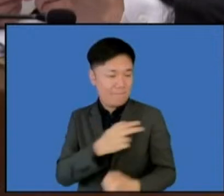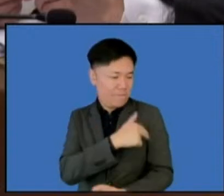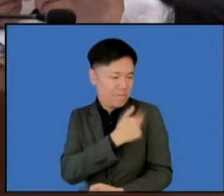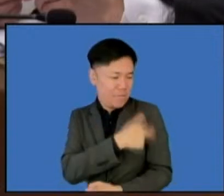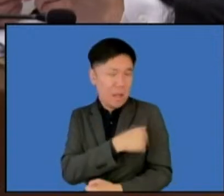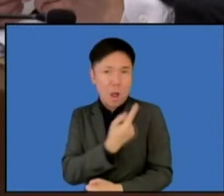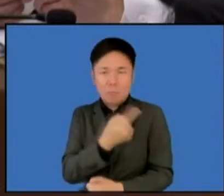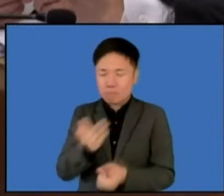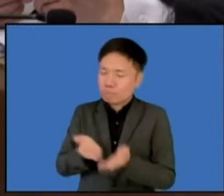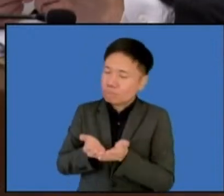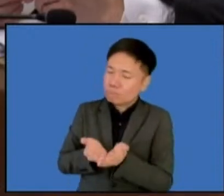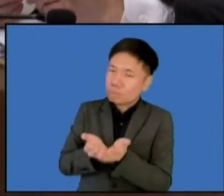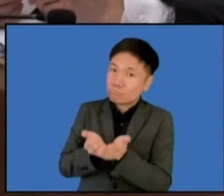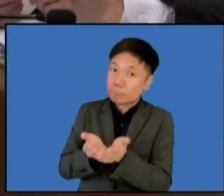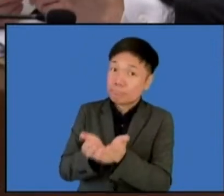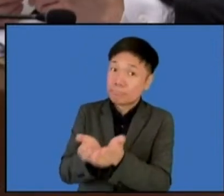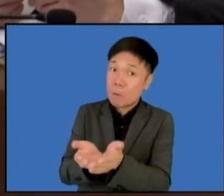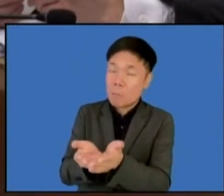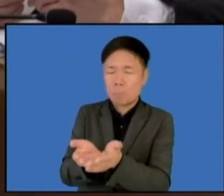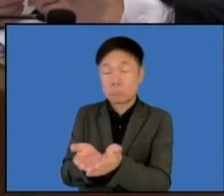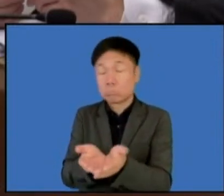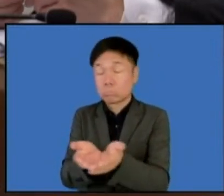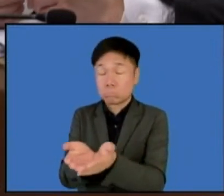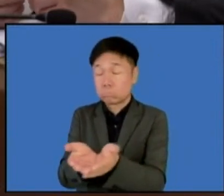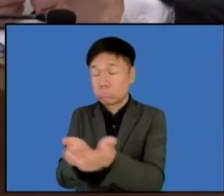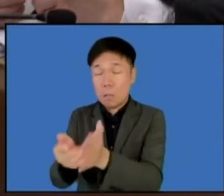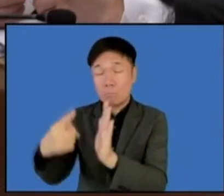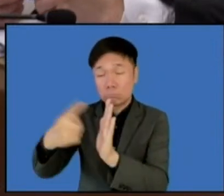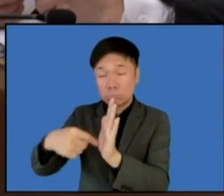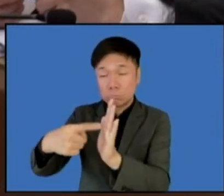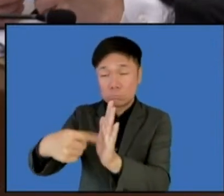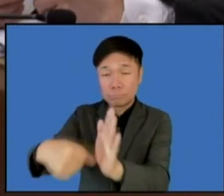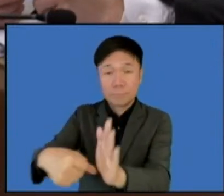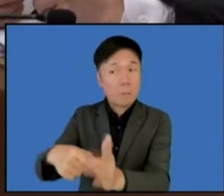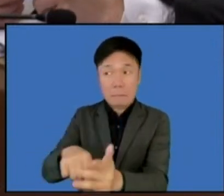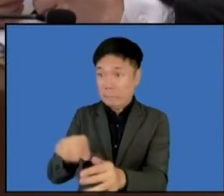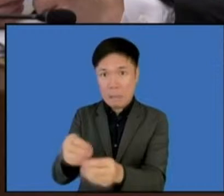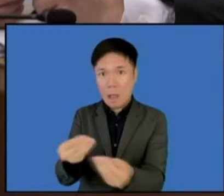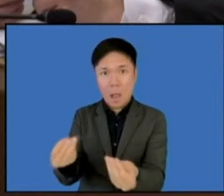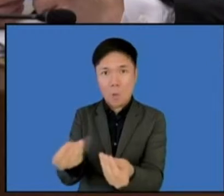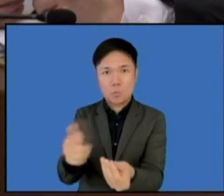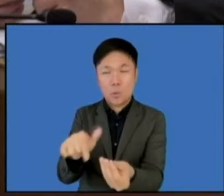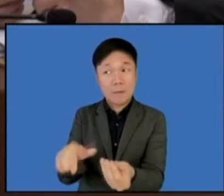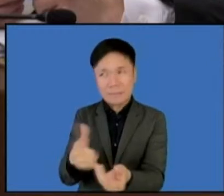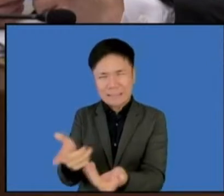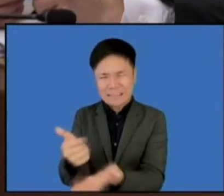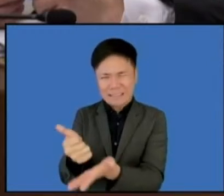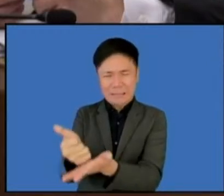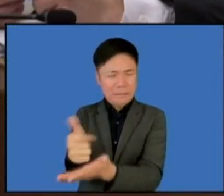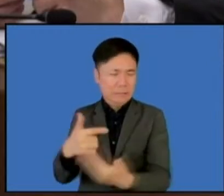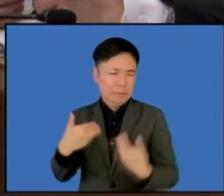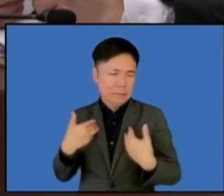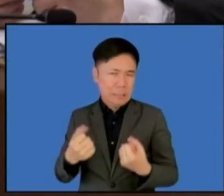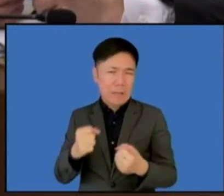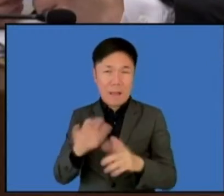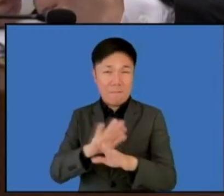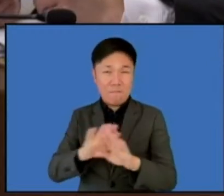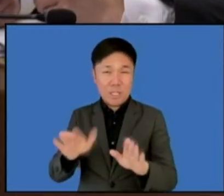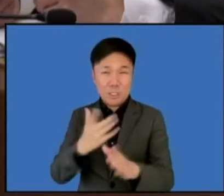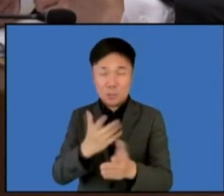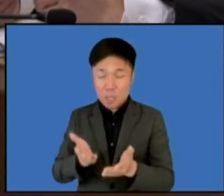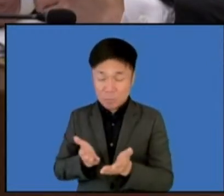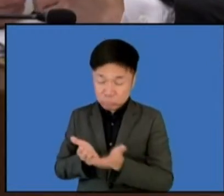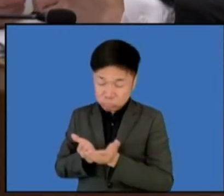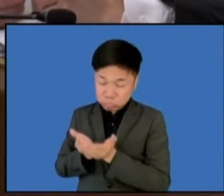the sea for long periods of time. In the issue of reintegration, the full cycle of reintegration from predestination